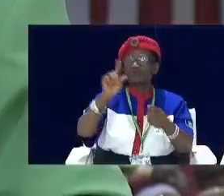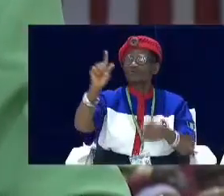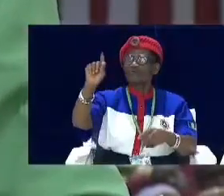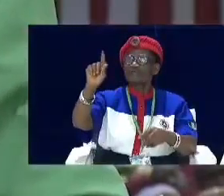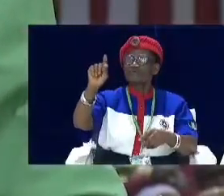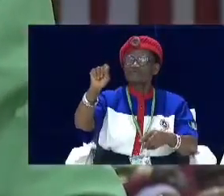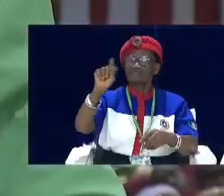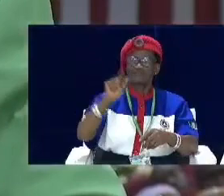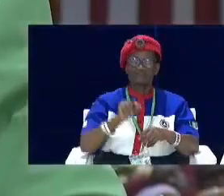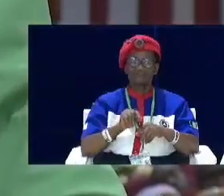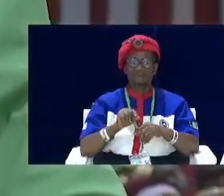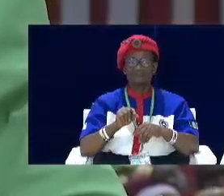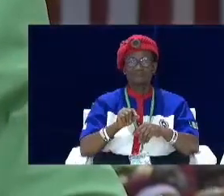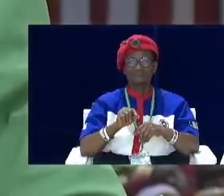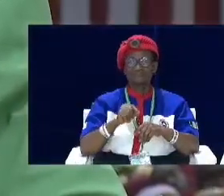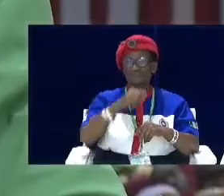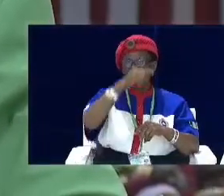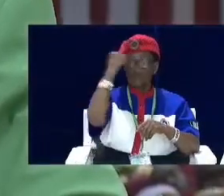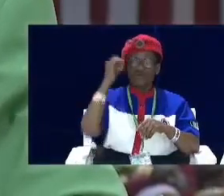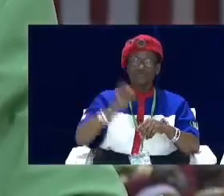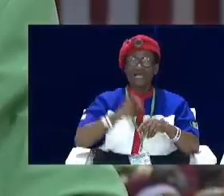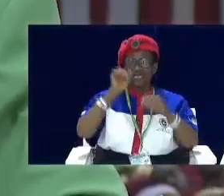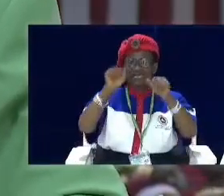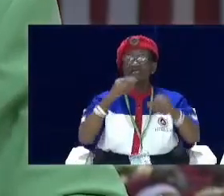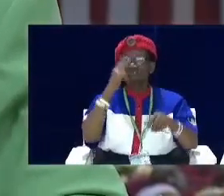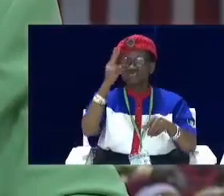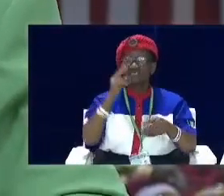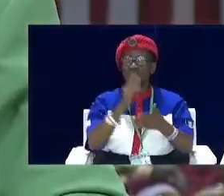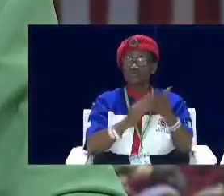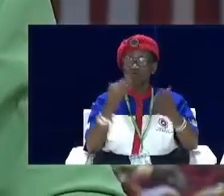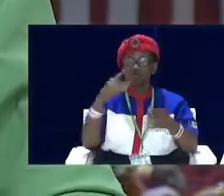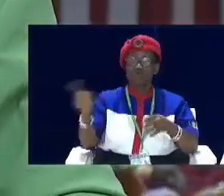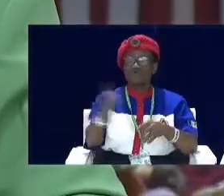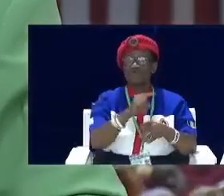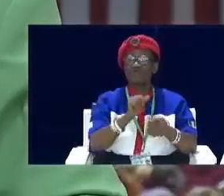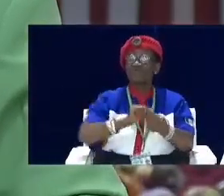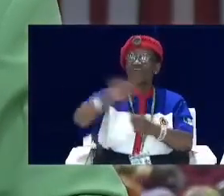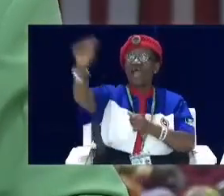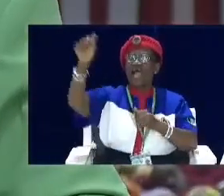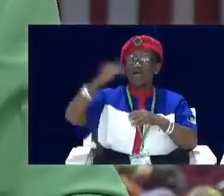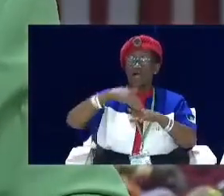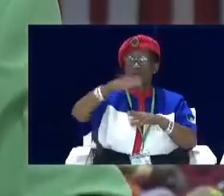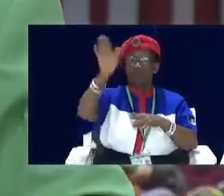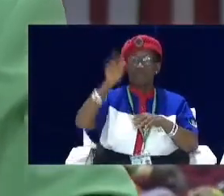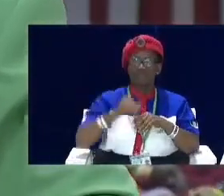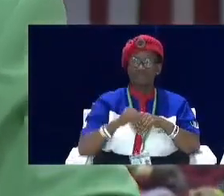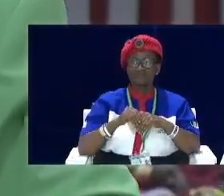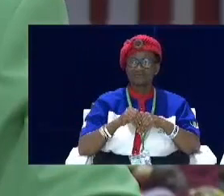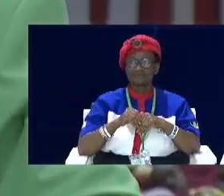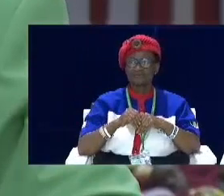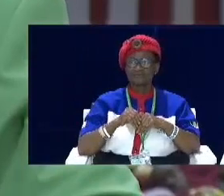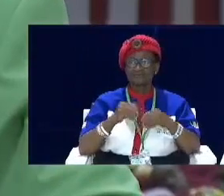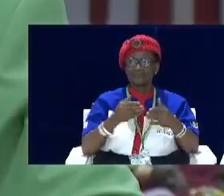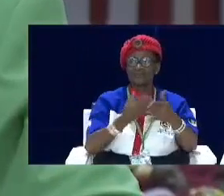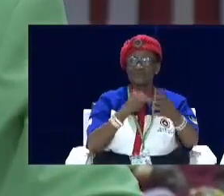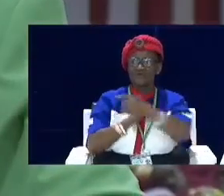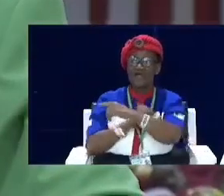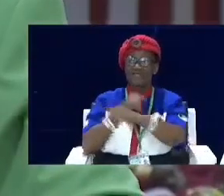Because I can see some of you very far away. Before I